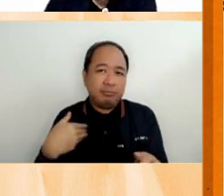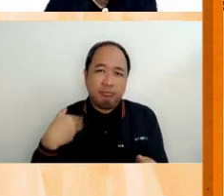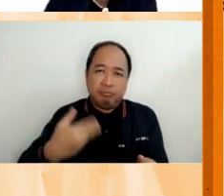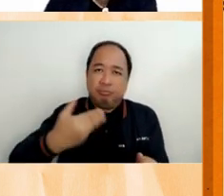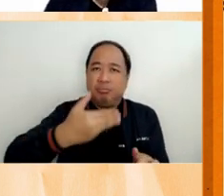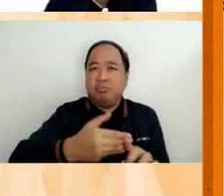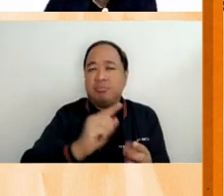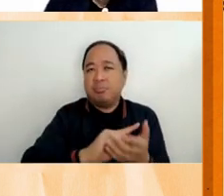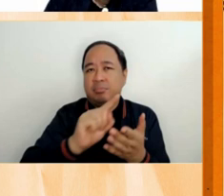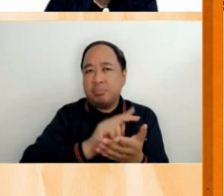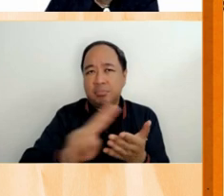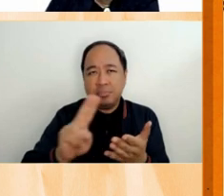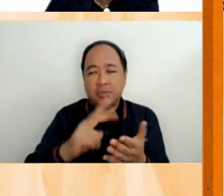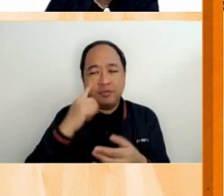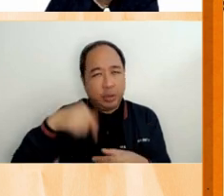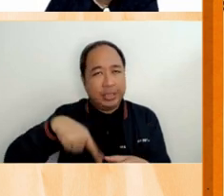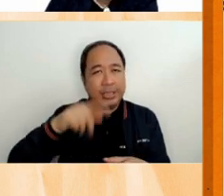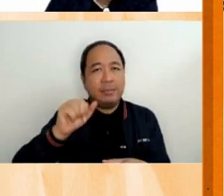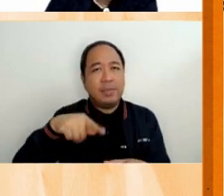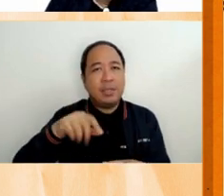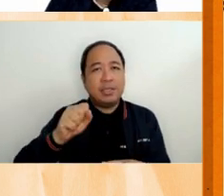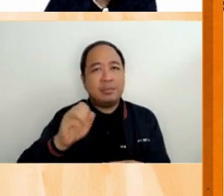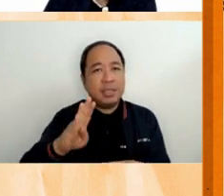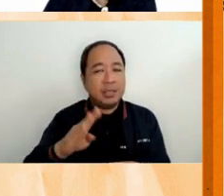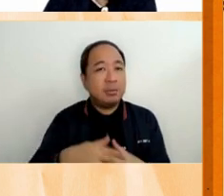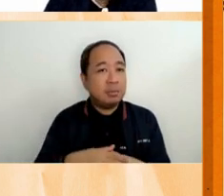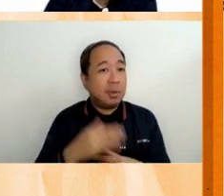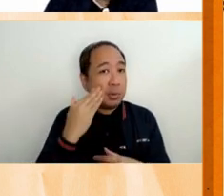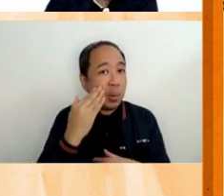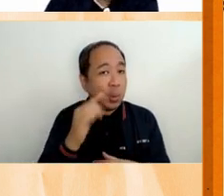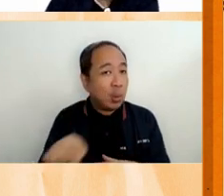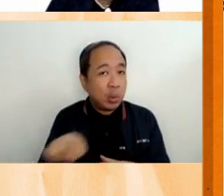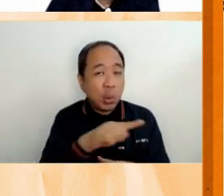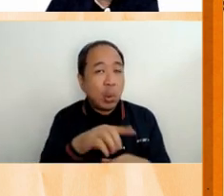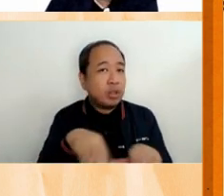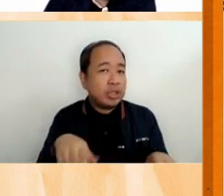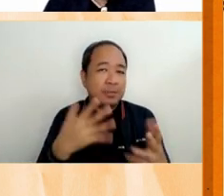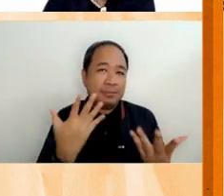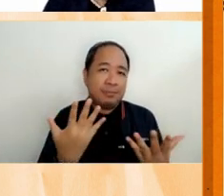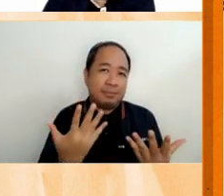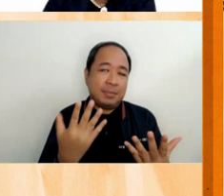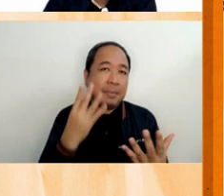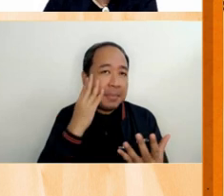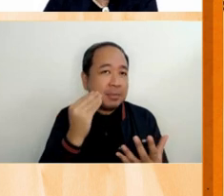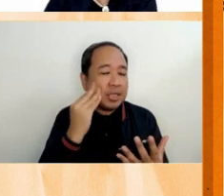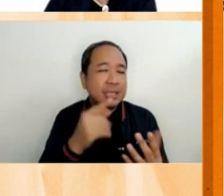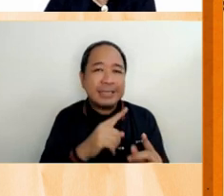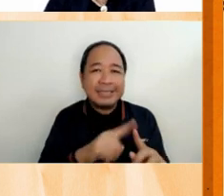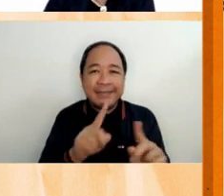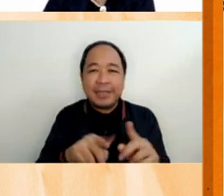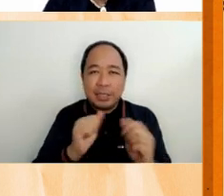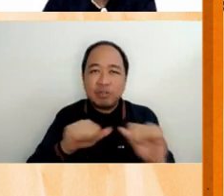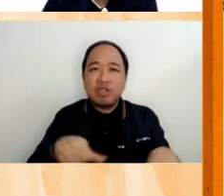say. And in addition to the normal stresses common for each age group. For example,